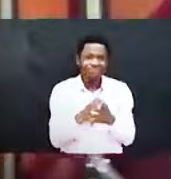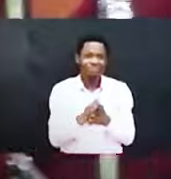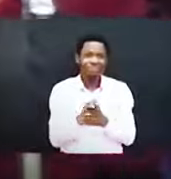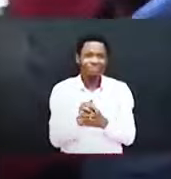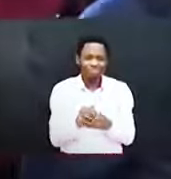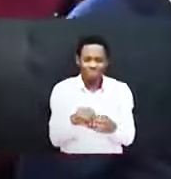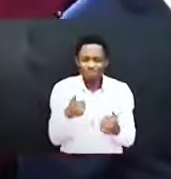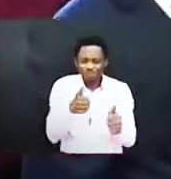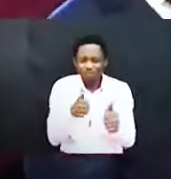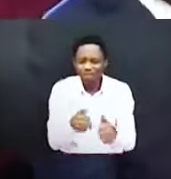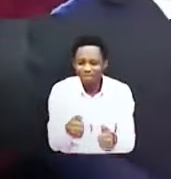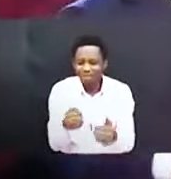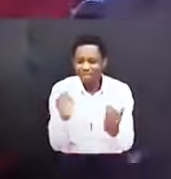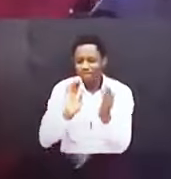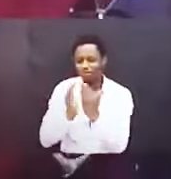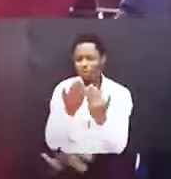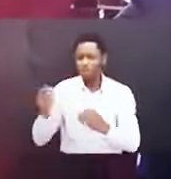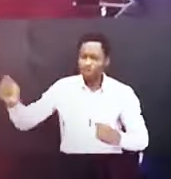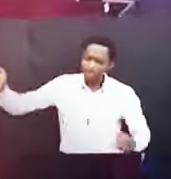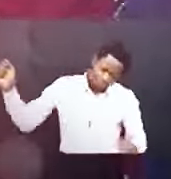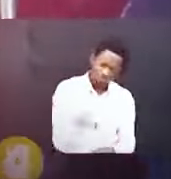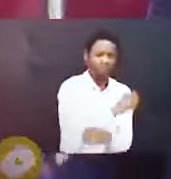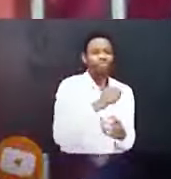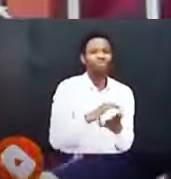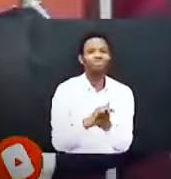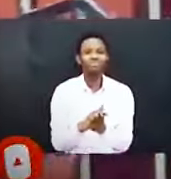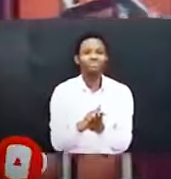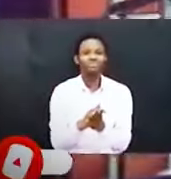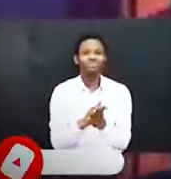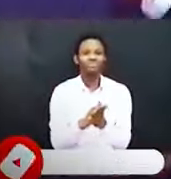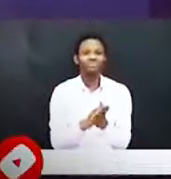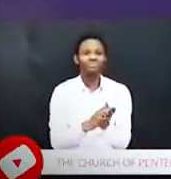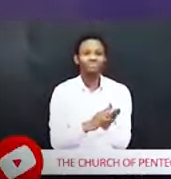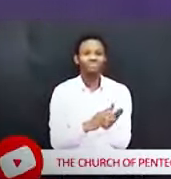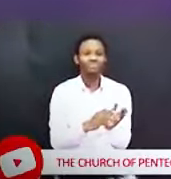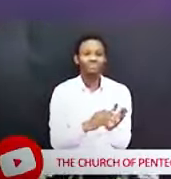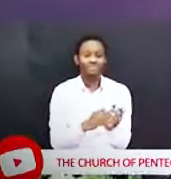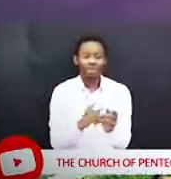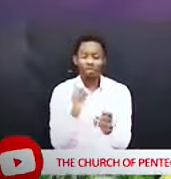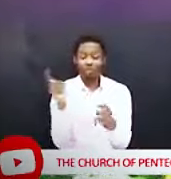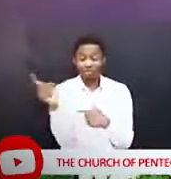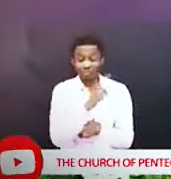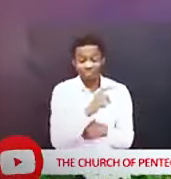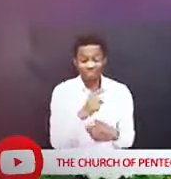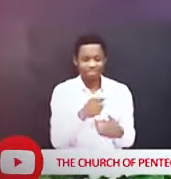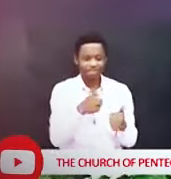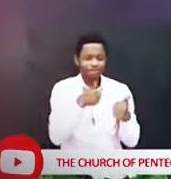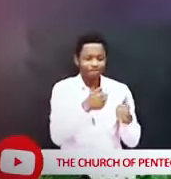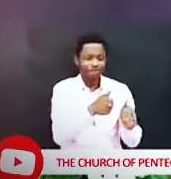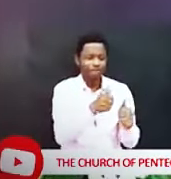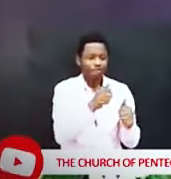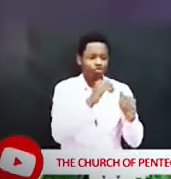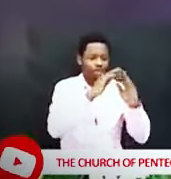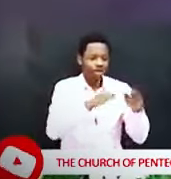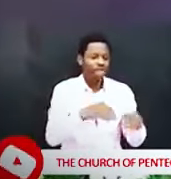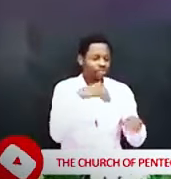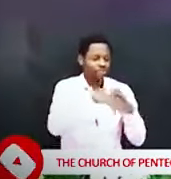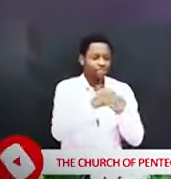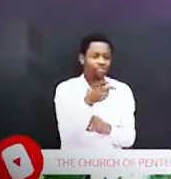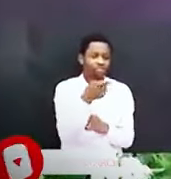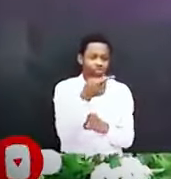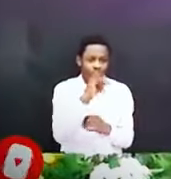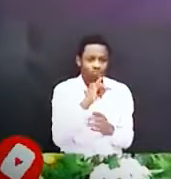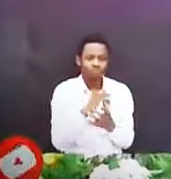bang. Then one of those days, I followed her to their house in Kumasi. I realized that there were